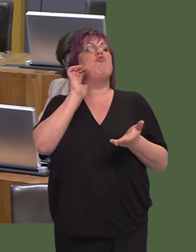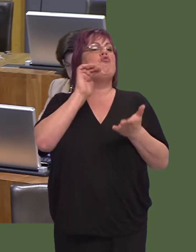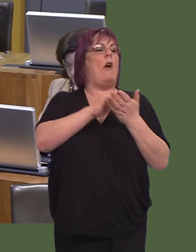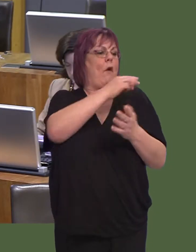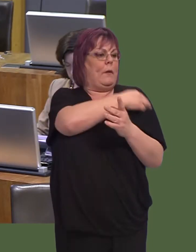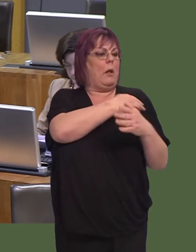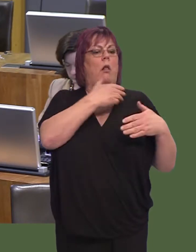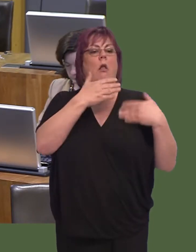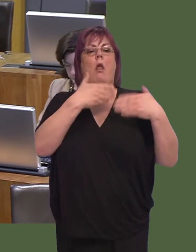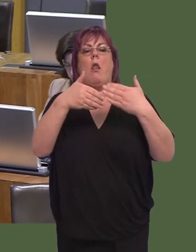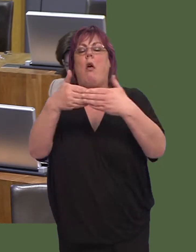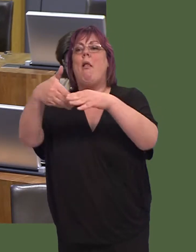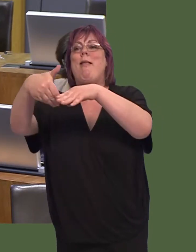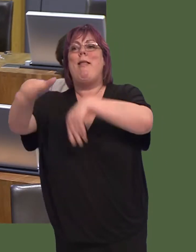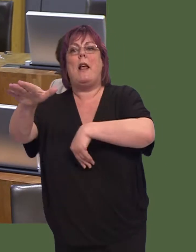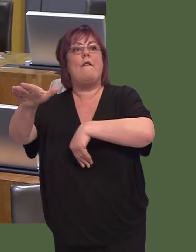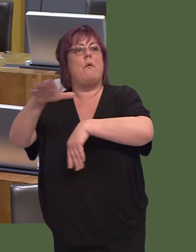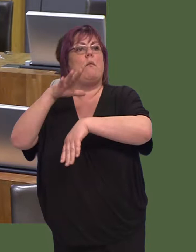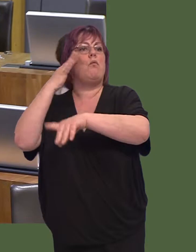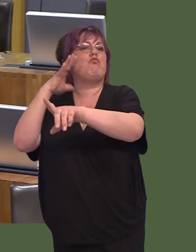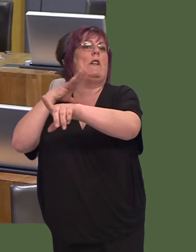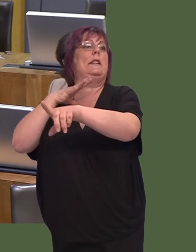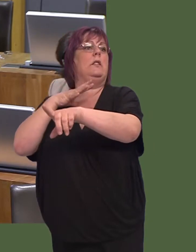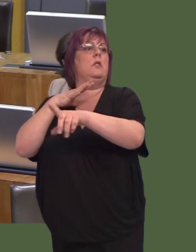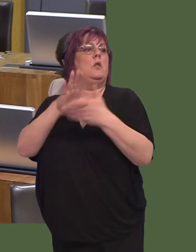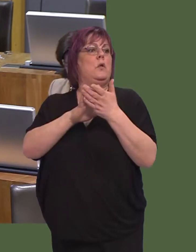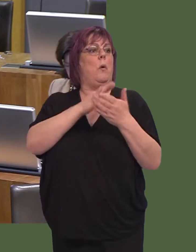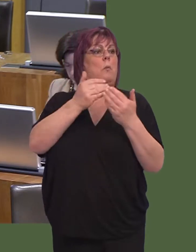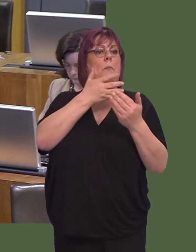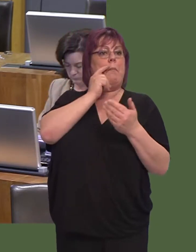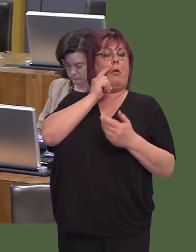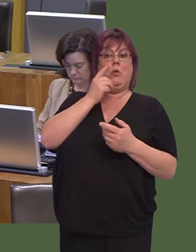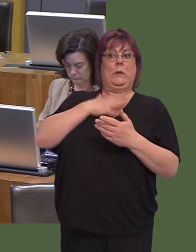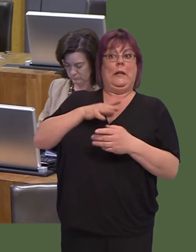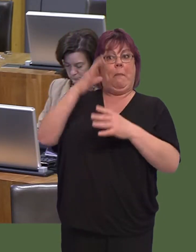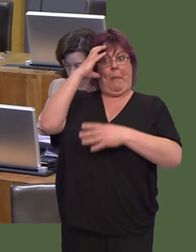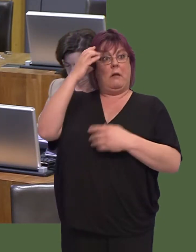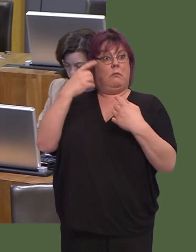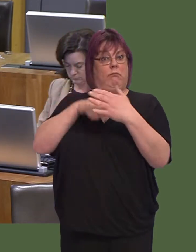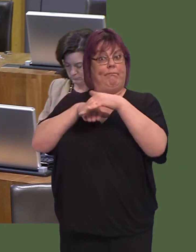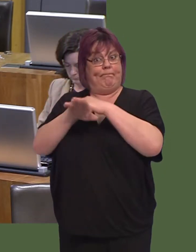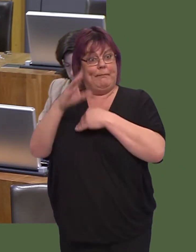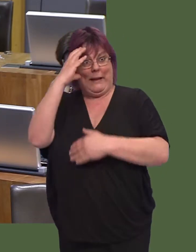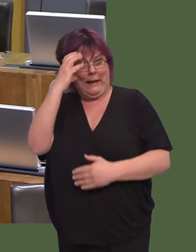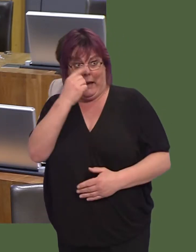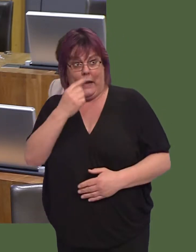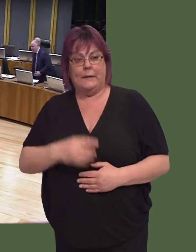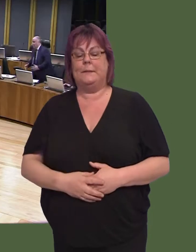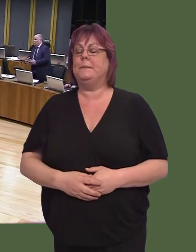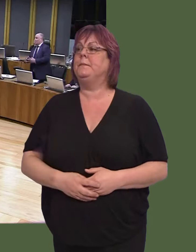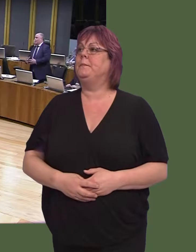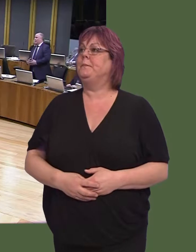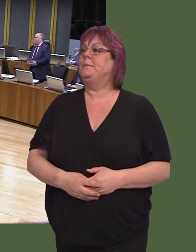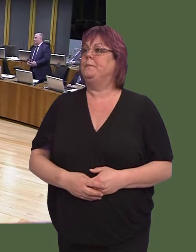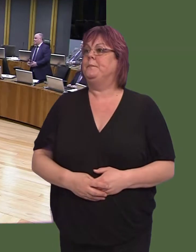through the hospital when they're ready and out of hospital when they're ready in order to make sure there's space available for others who need those beds.